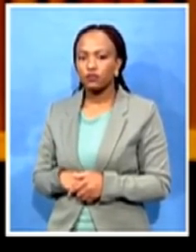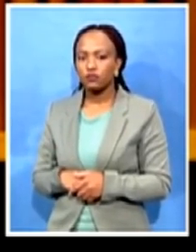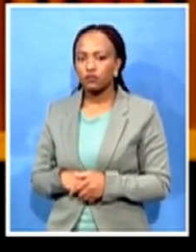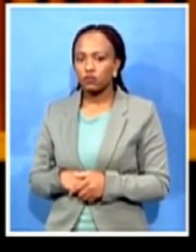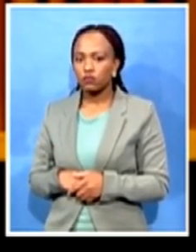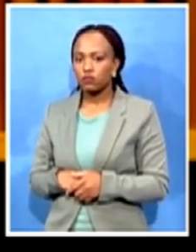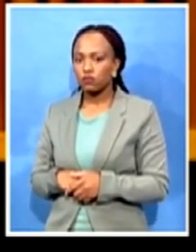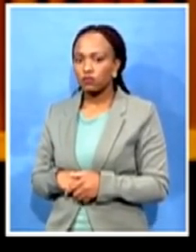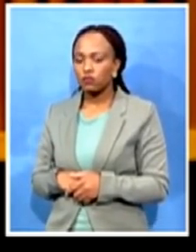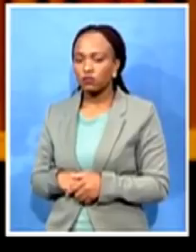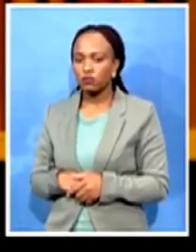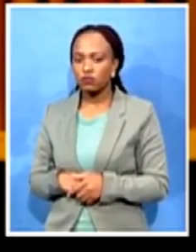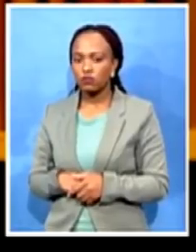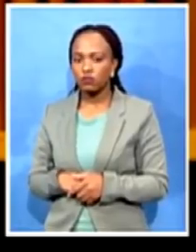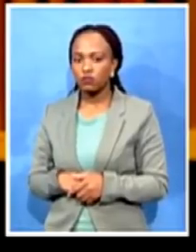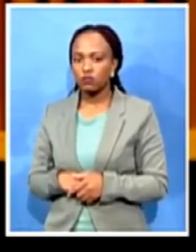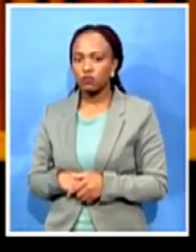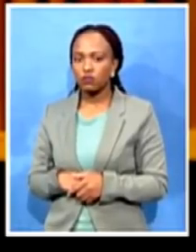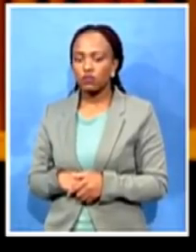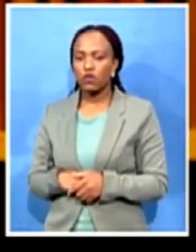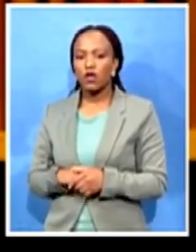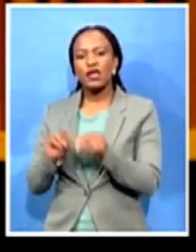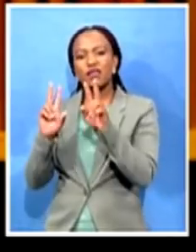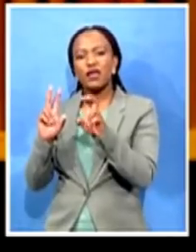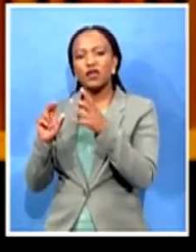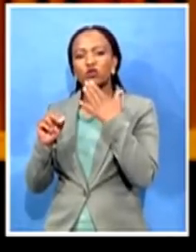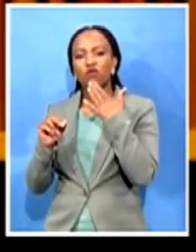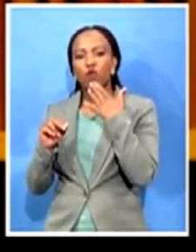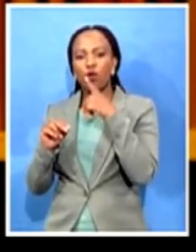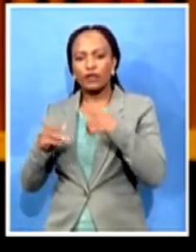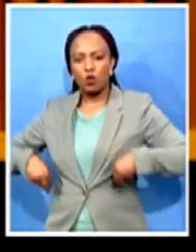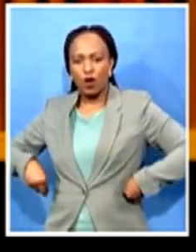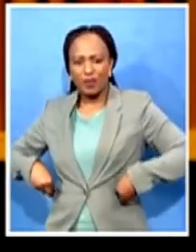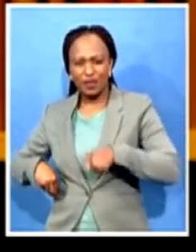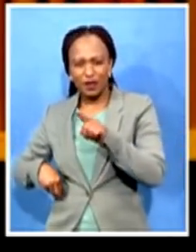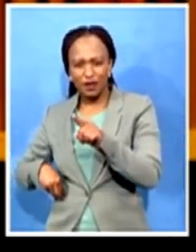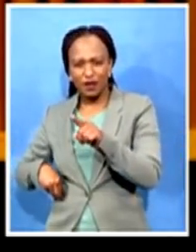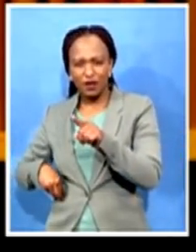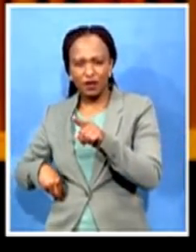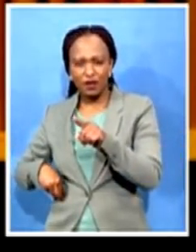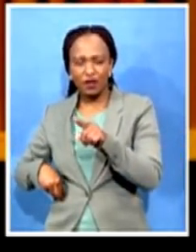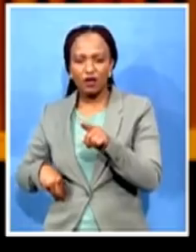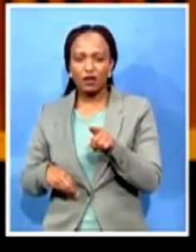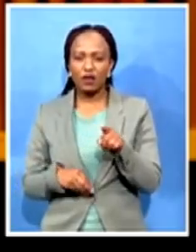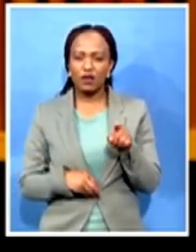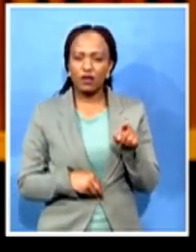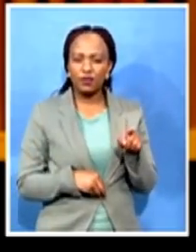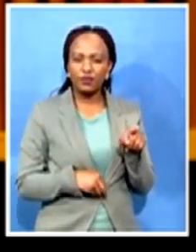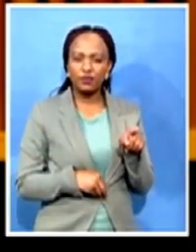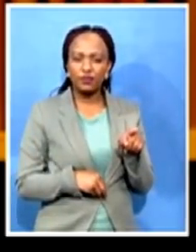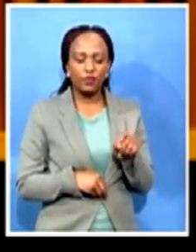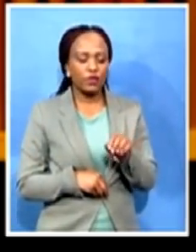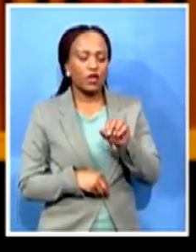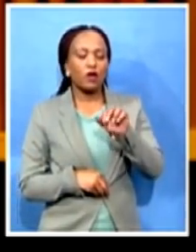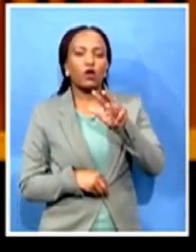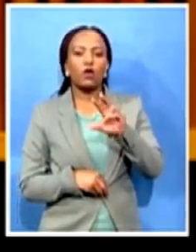of the corruption? The value of the corruption, Worship, is 800,000. Here, Your Worship, it involves more than one person.